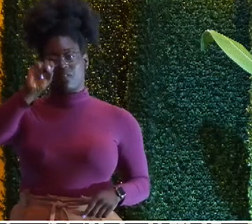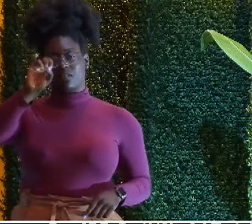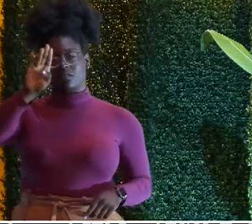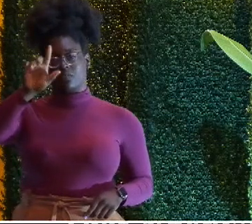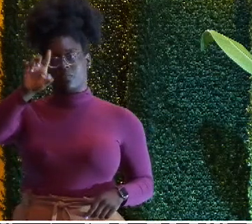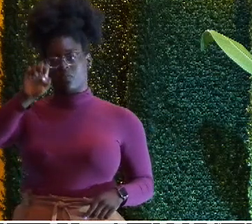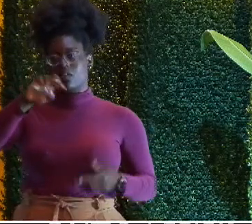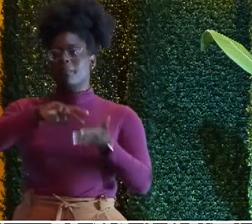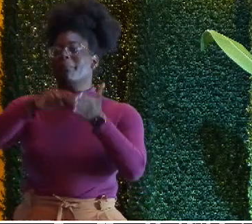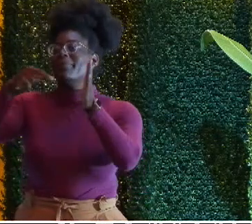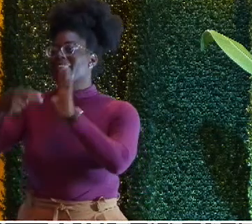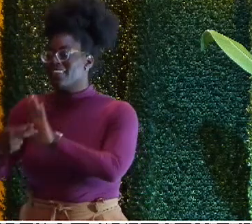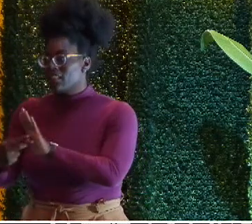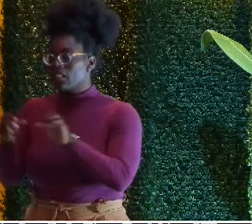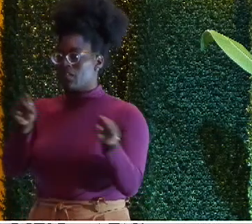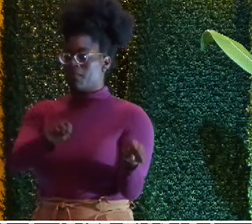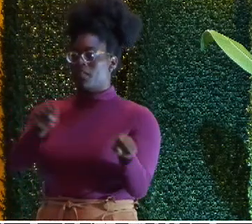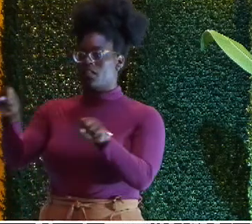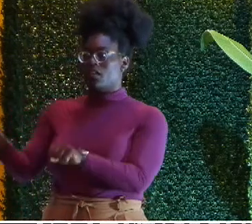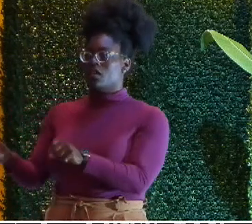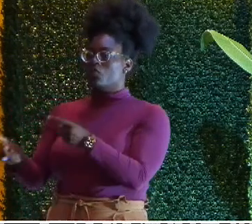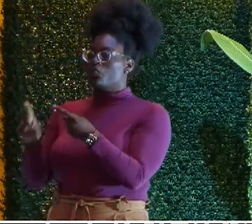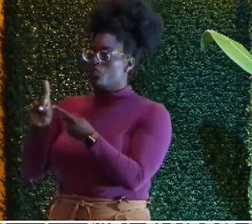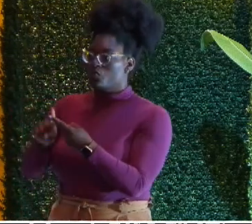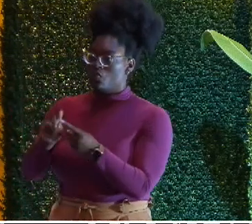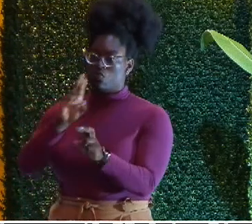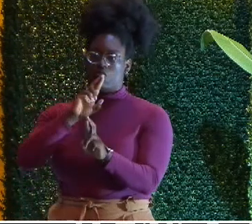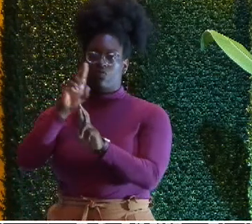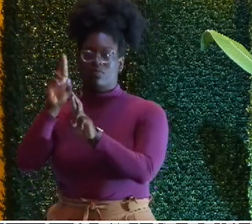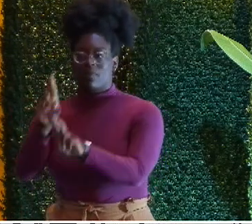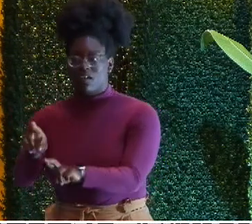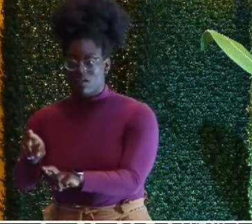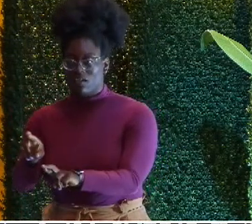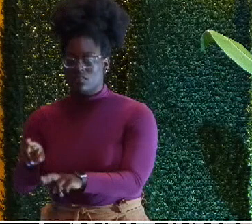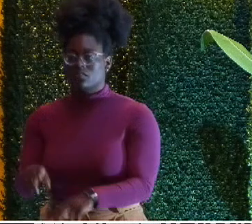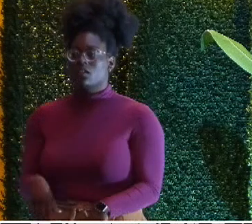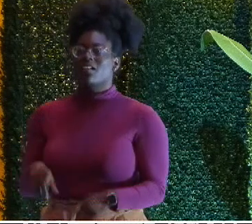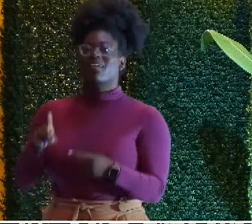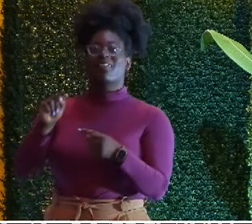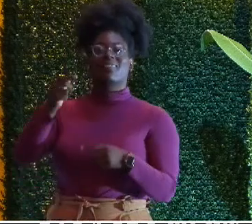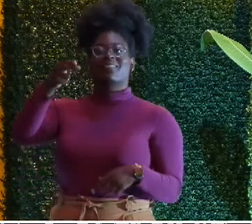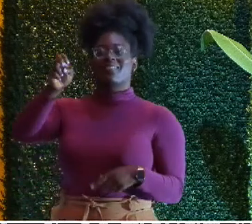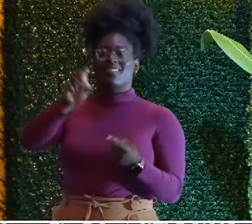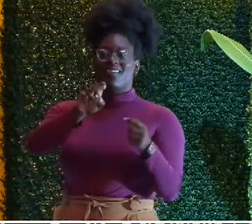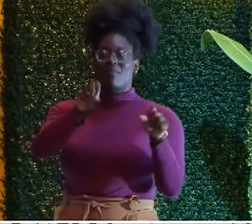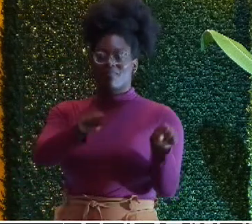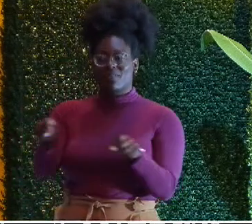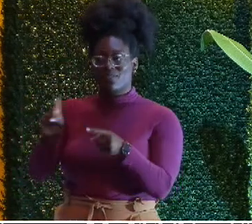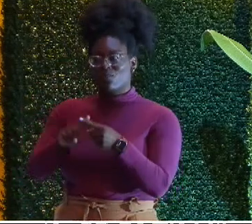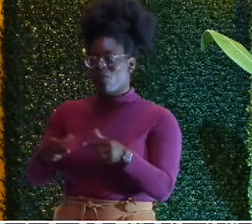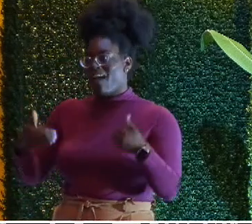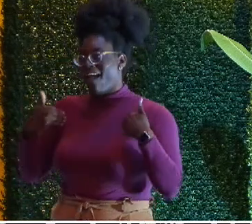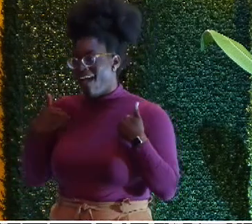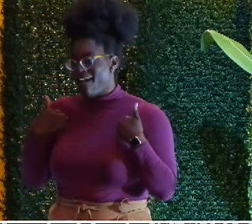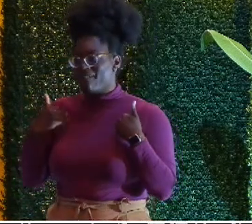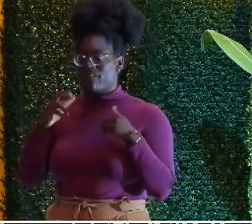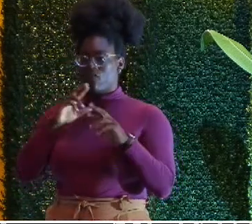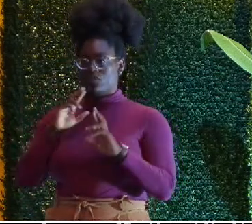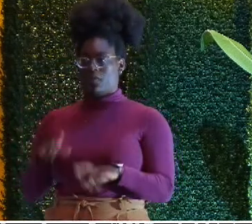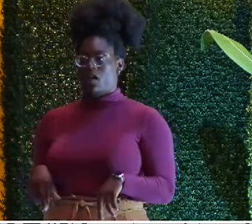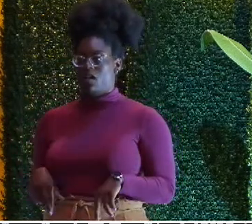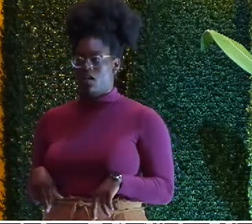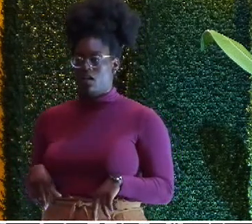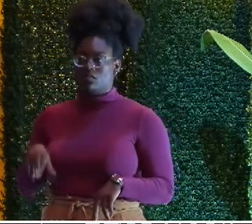respond. The ability to have a response. There are so many people who are saying they